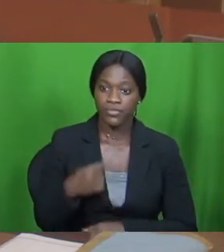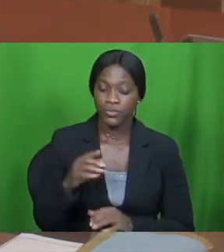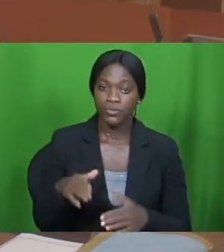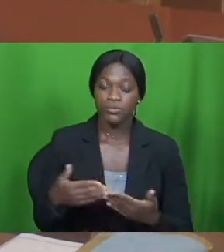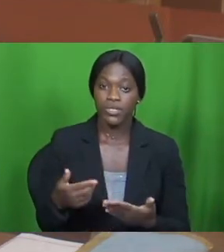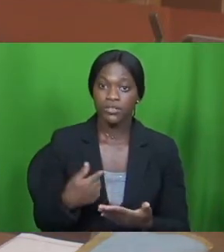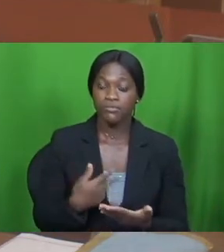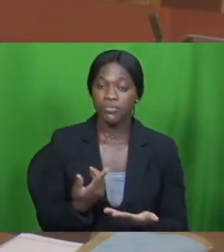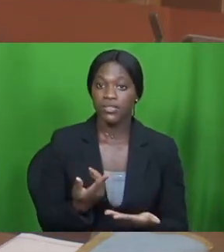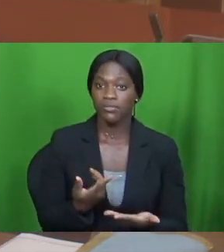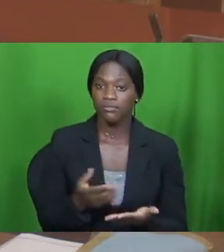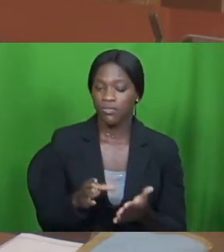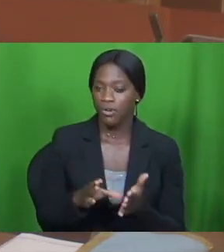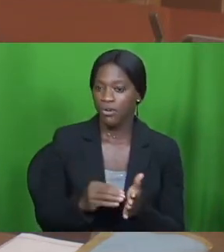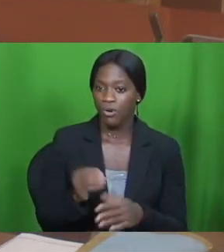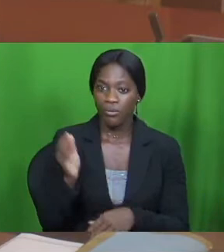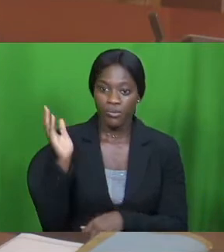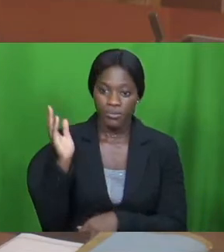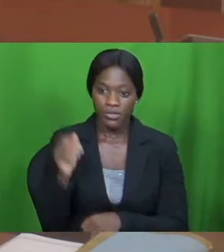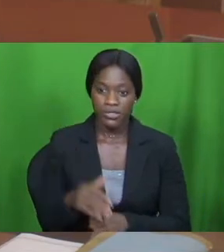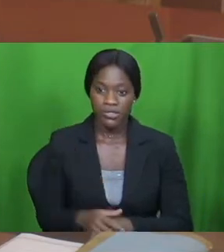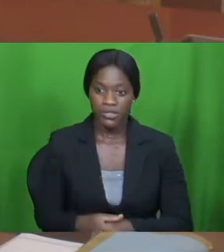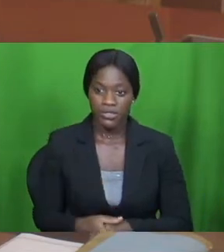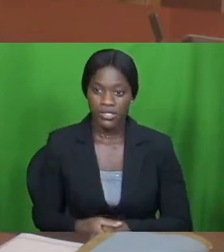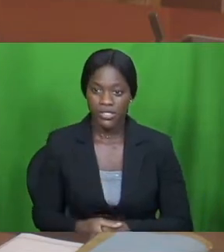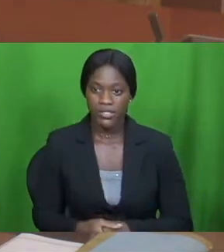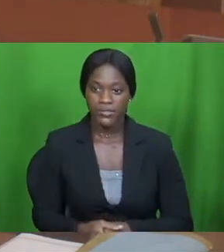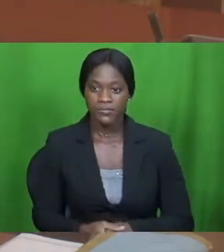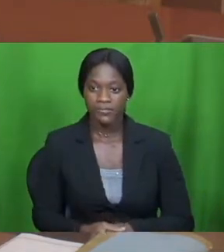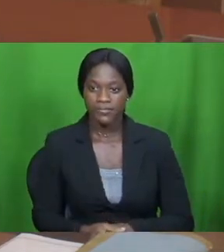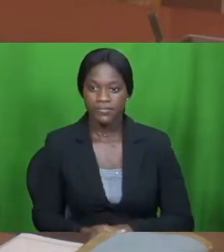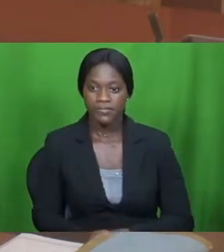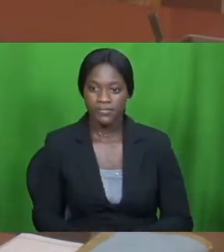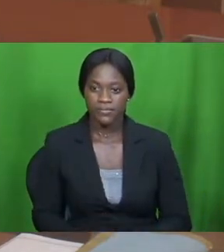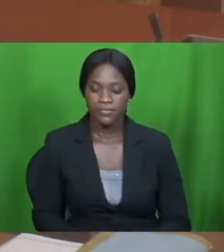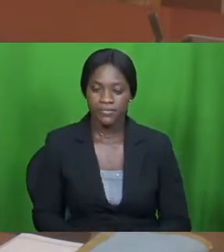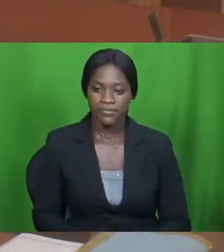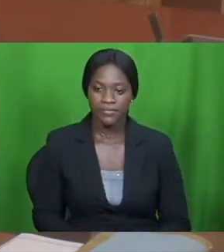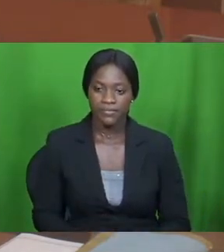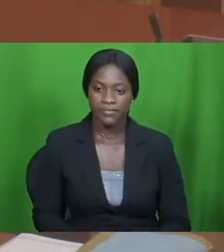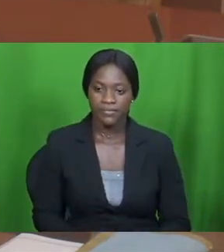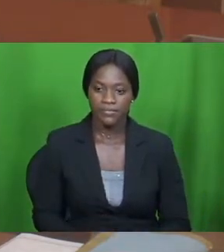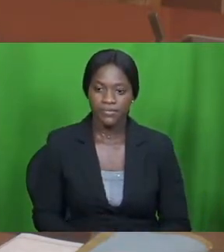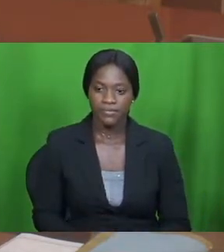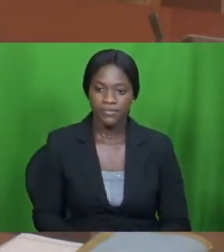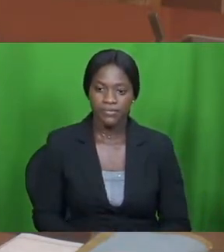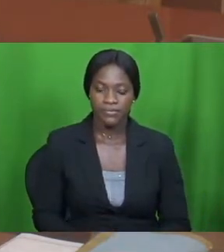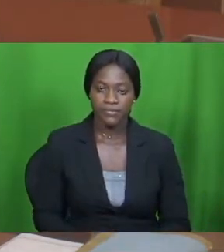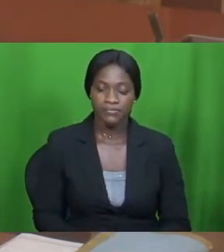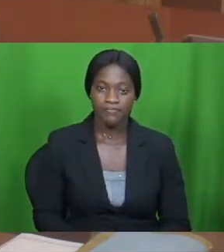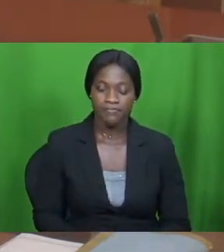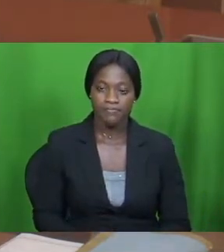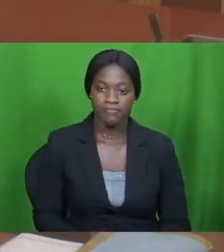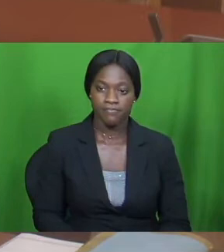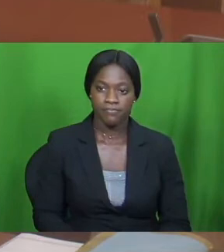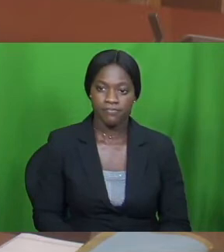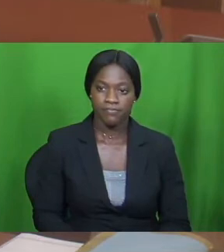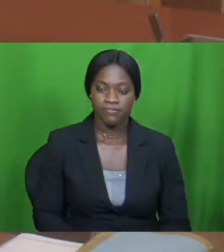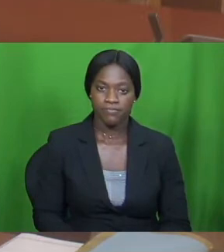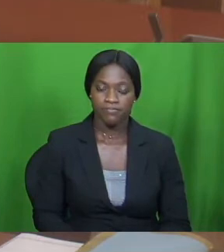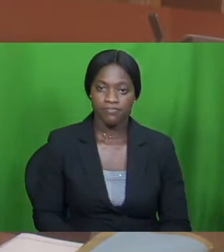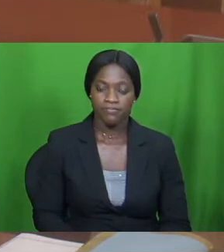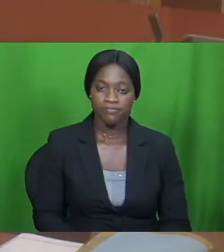me. Very uncharacteristic of him. Be it as it may, Speaker, I think that not to